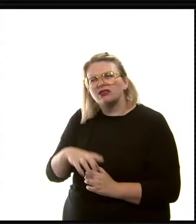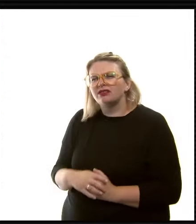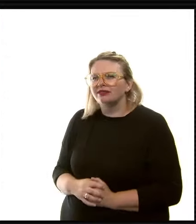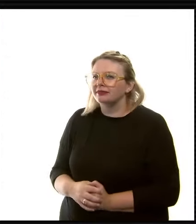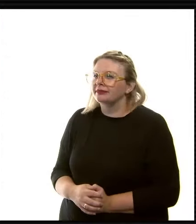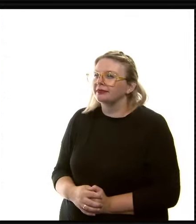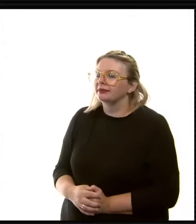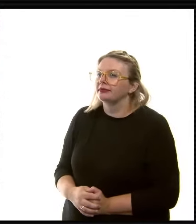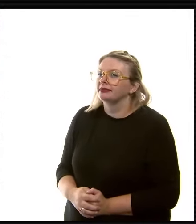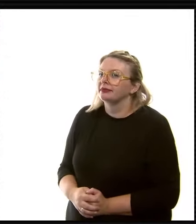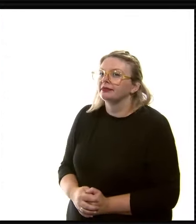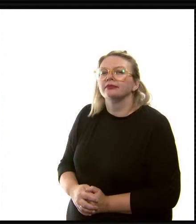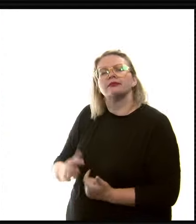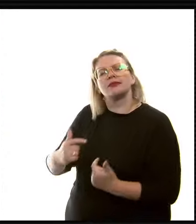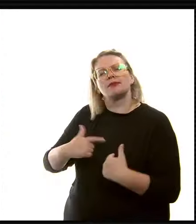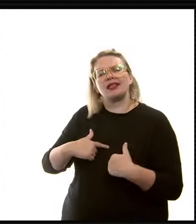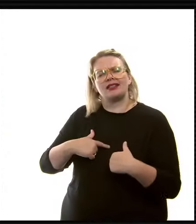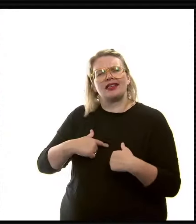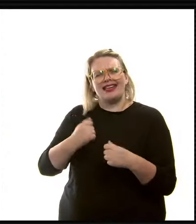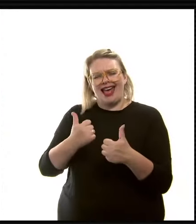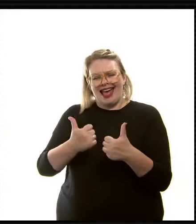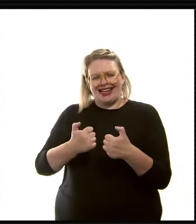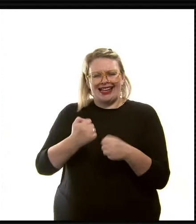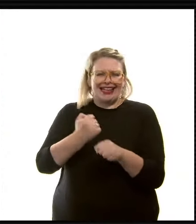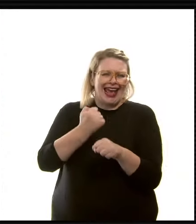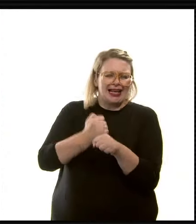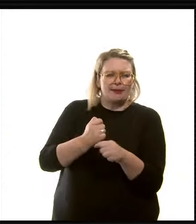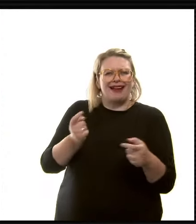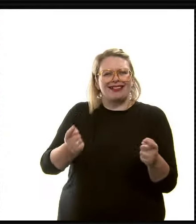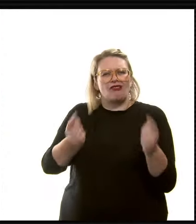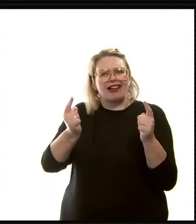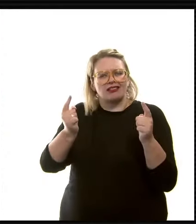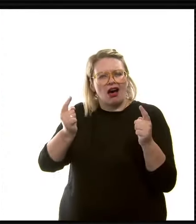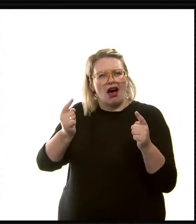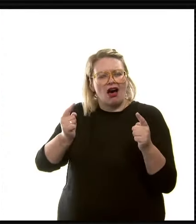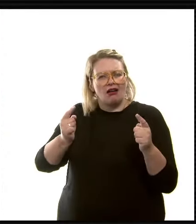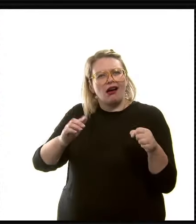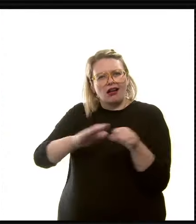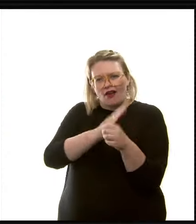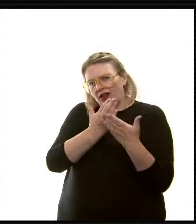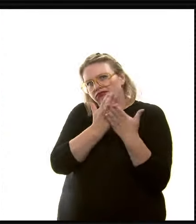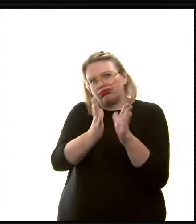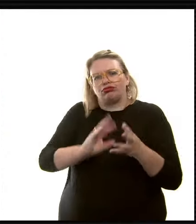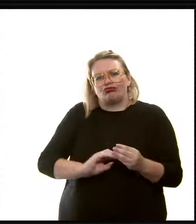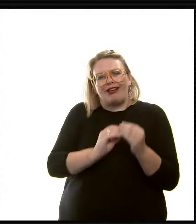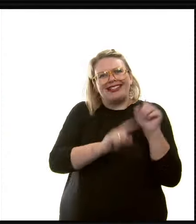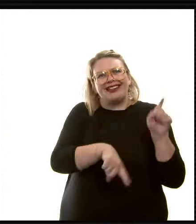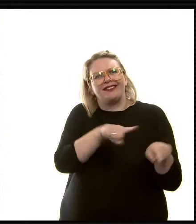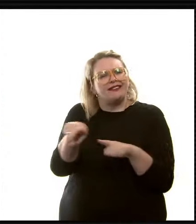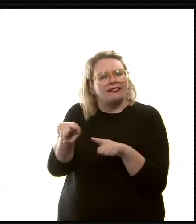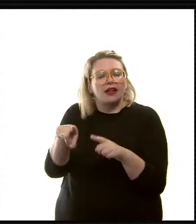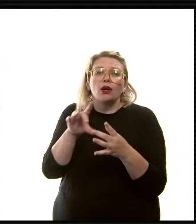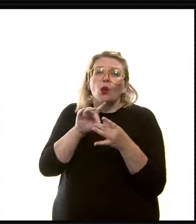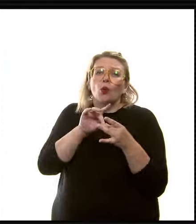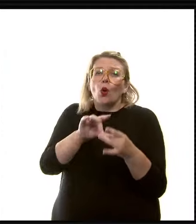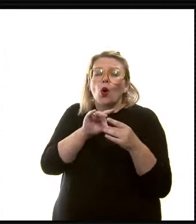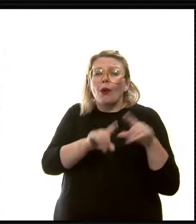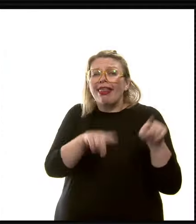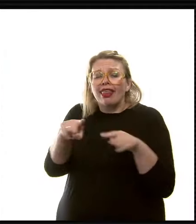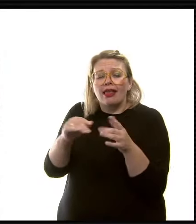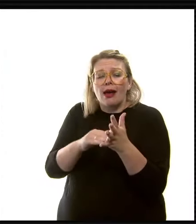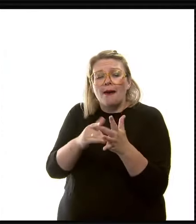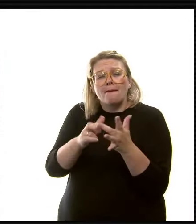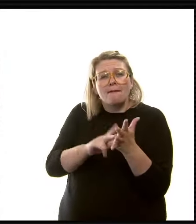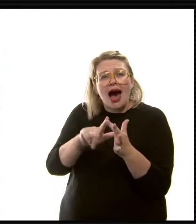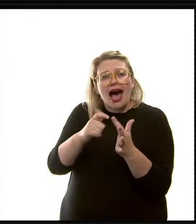called game director. So that means that I get to work on like all the creative things, which is really fun. So I collaborate with like the amazing Minecraft team and